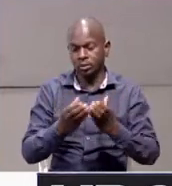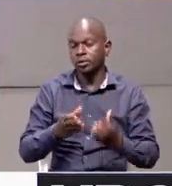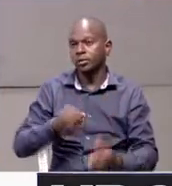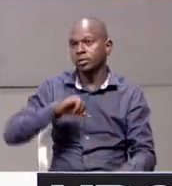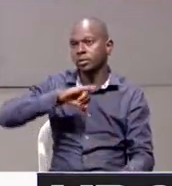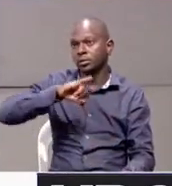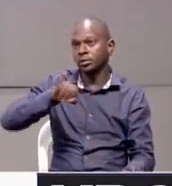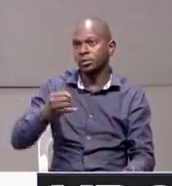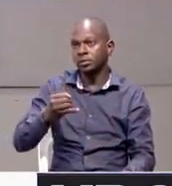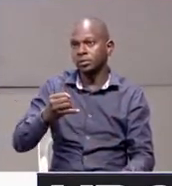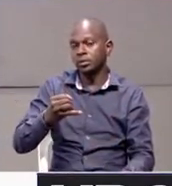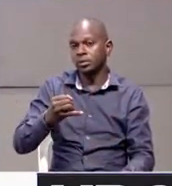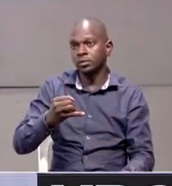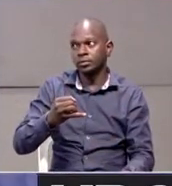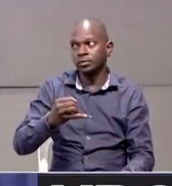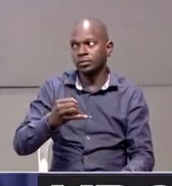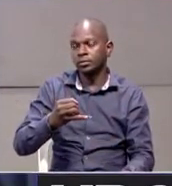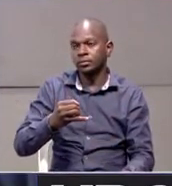Jinja.